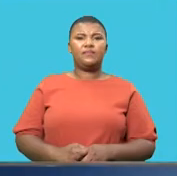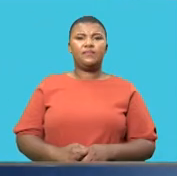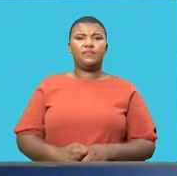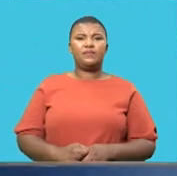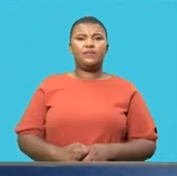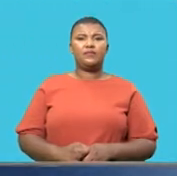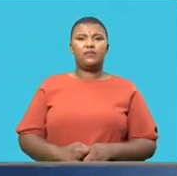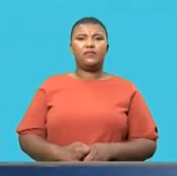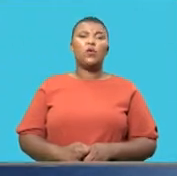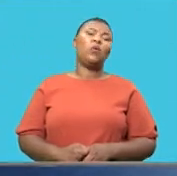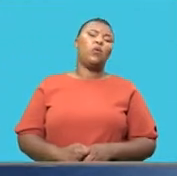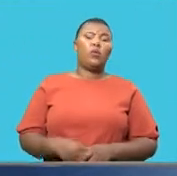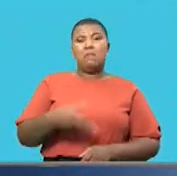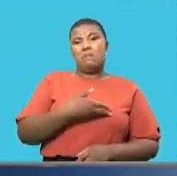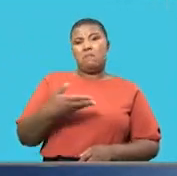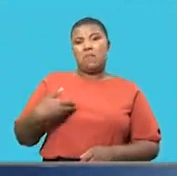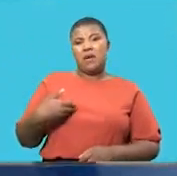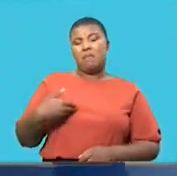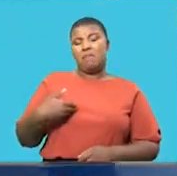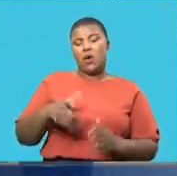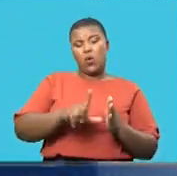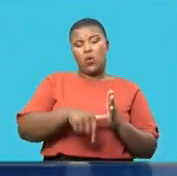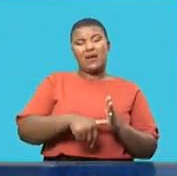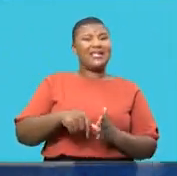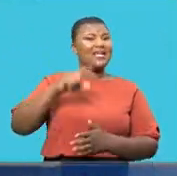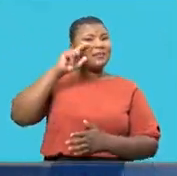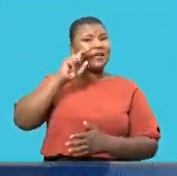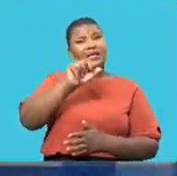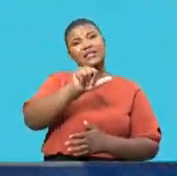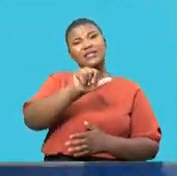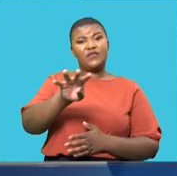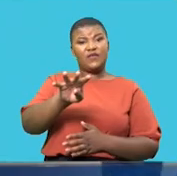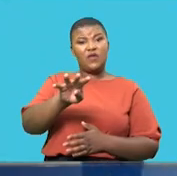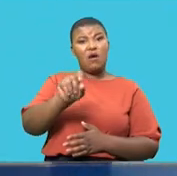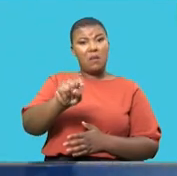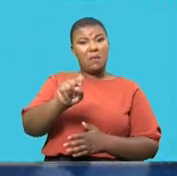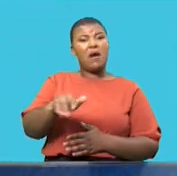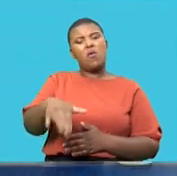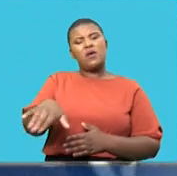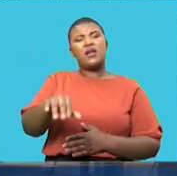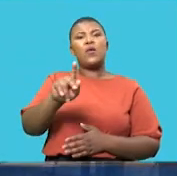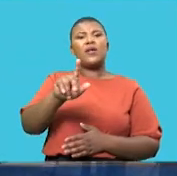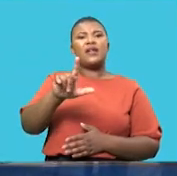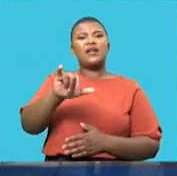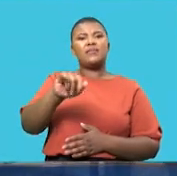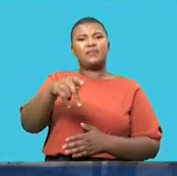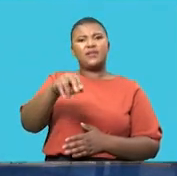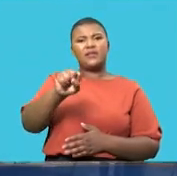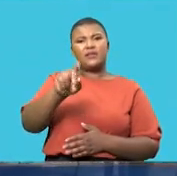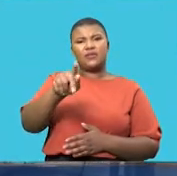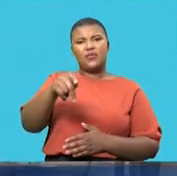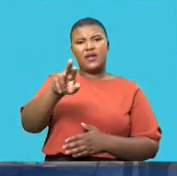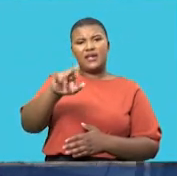Ukhihle isililo senjabulo umama okhubazekile neminyaka engamashumi ayisithupha nani ubudala wase-Klipspruit ngenkathi inhlangano